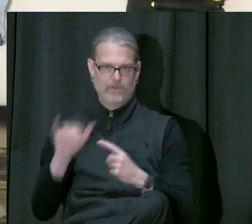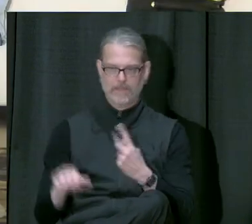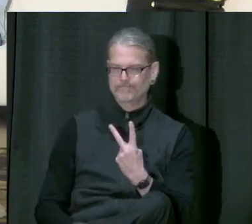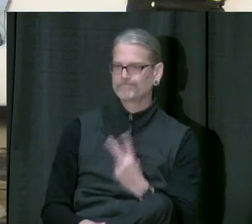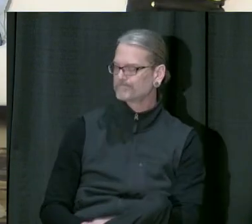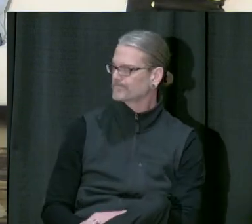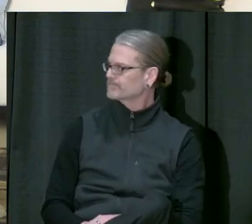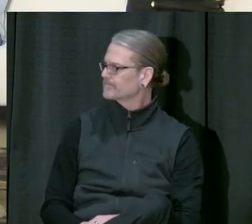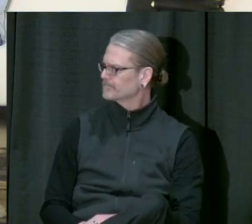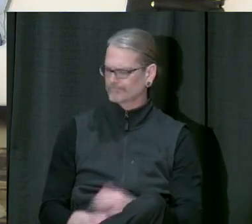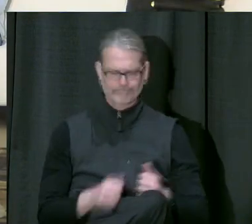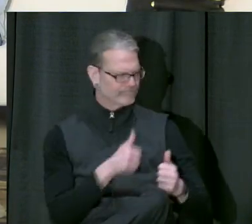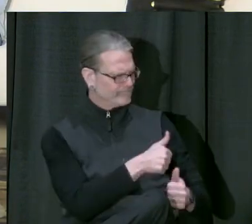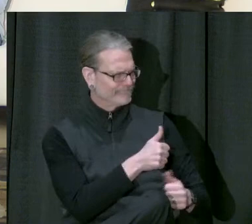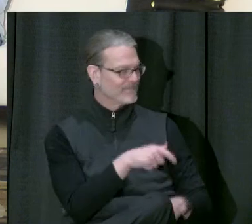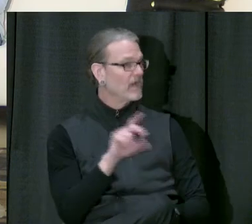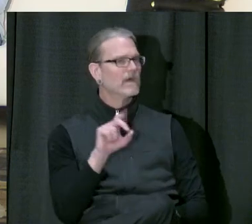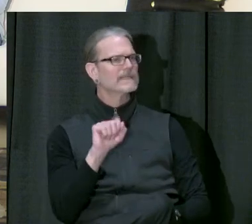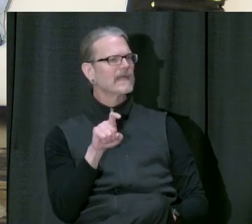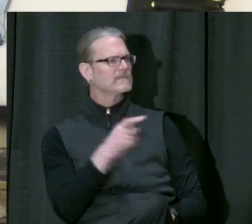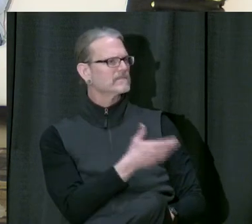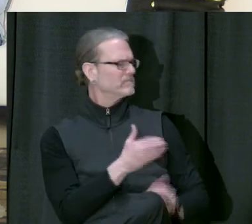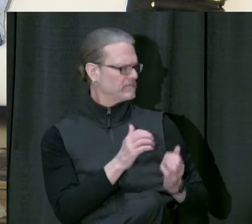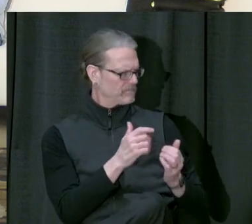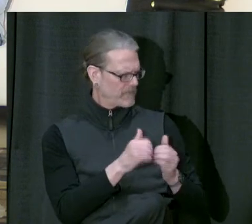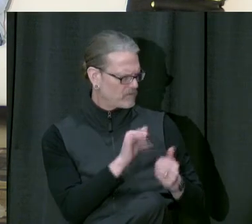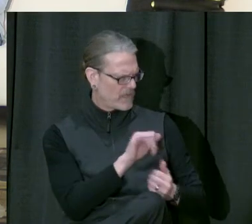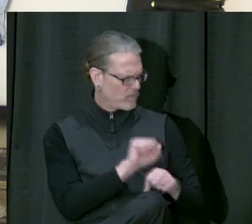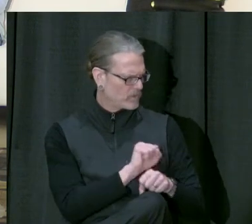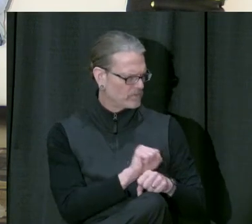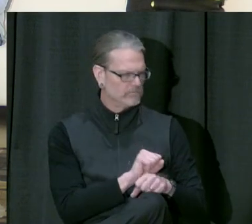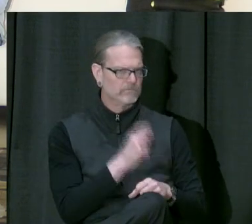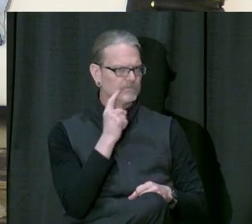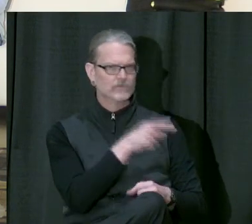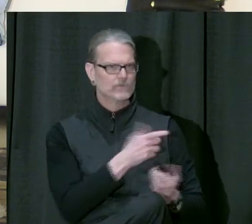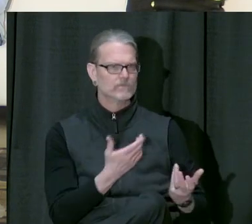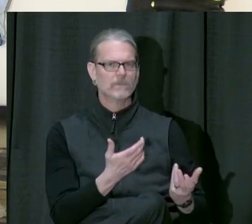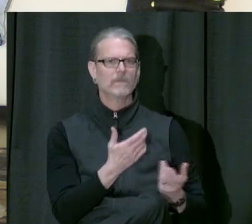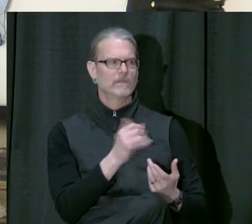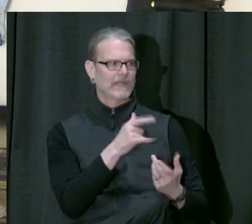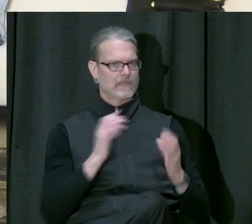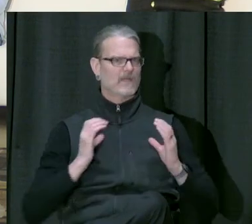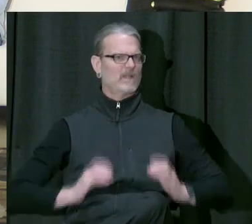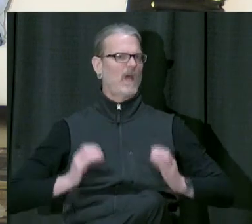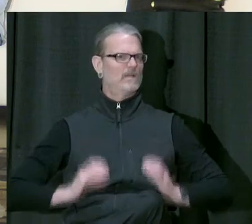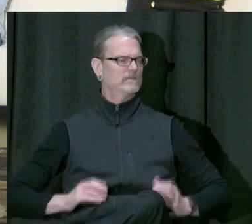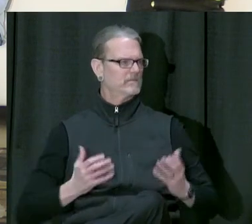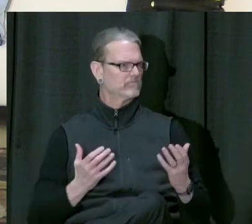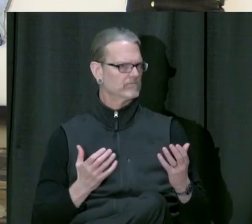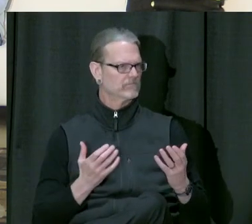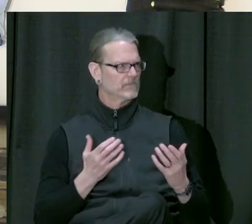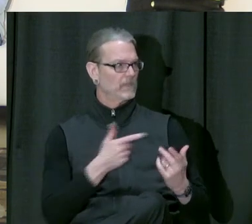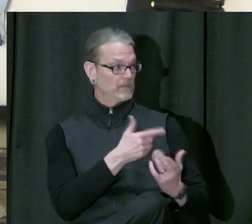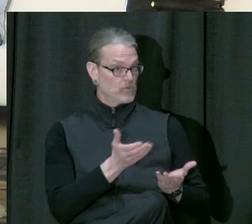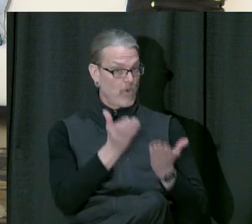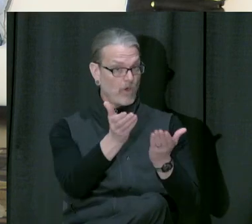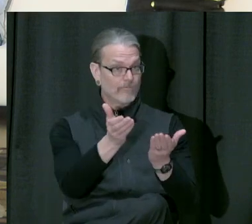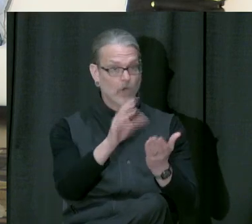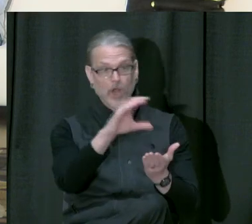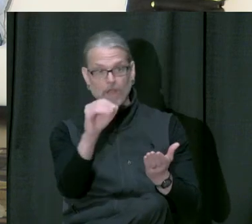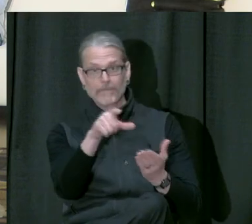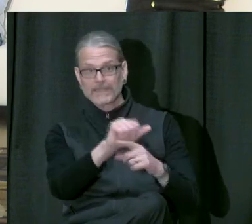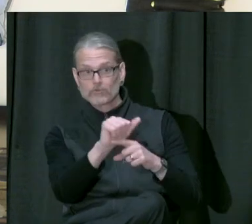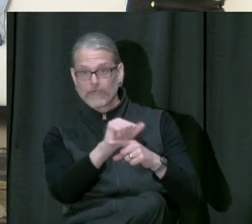Excellent. Dax, how does that work for you just in terms of clients? Are you offering companies